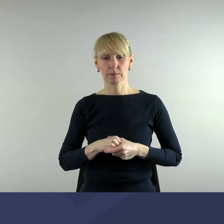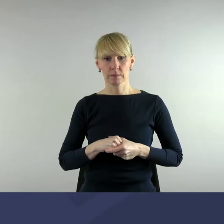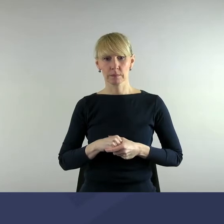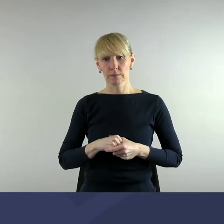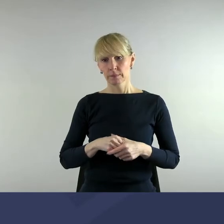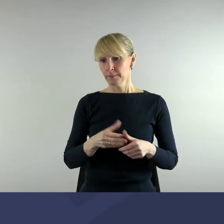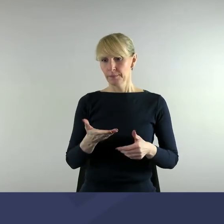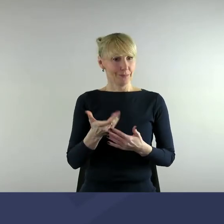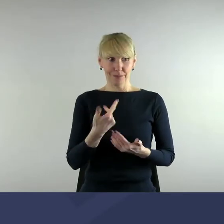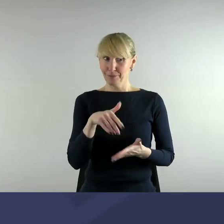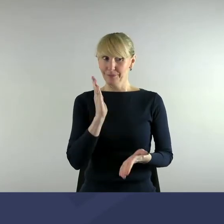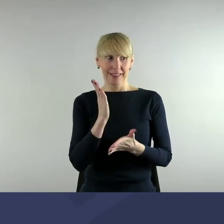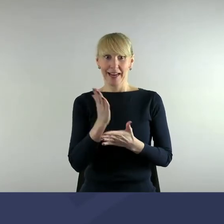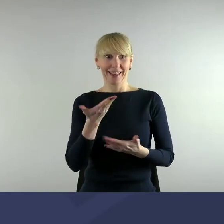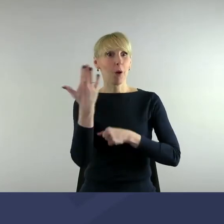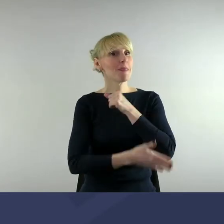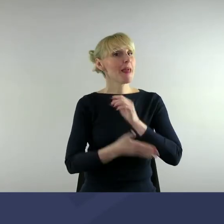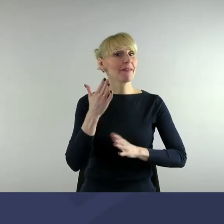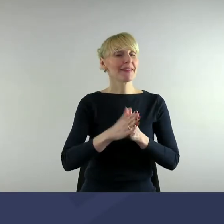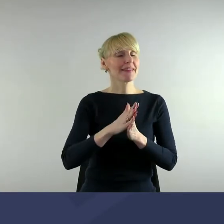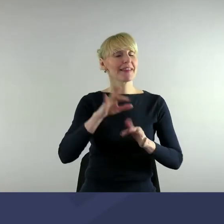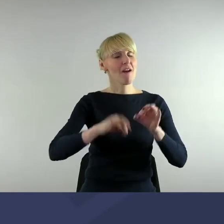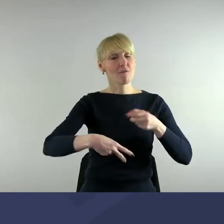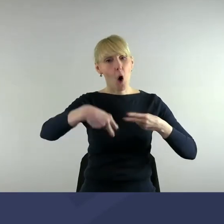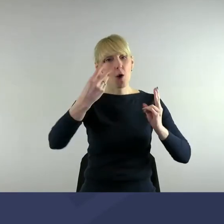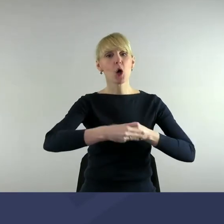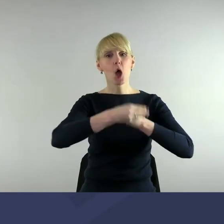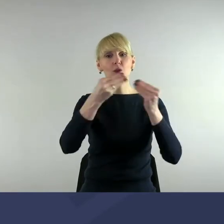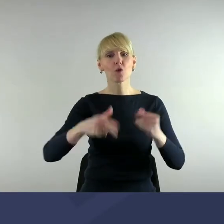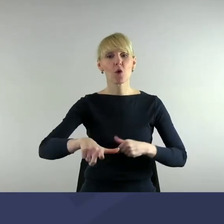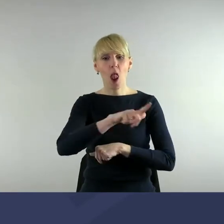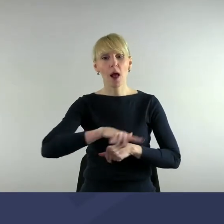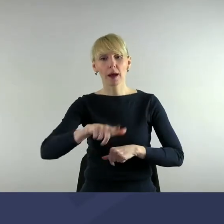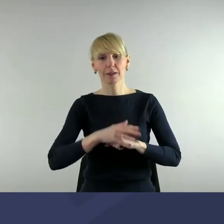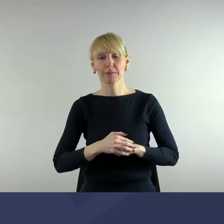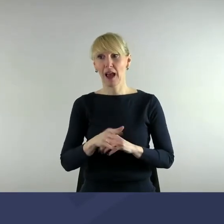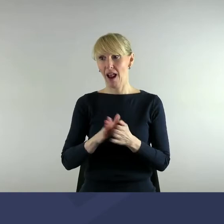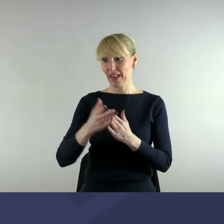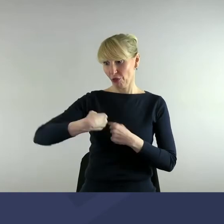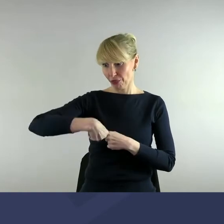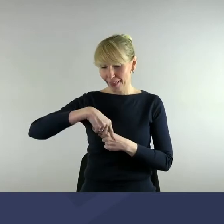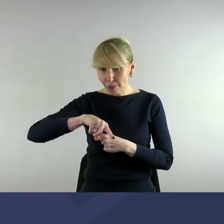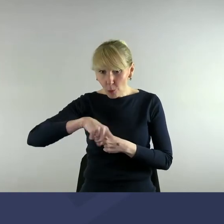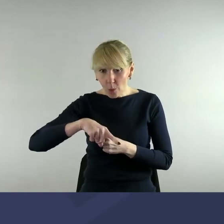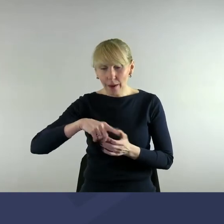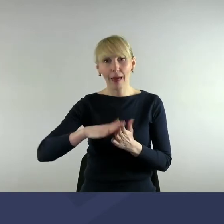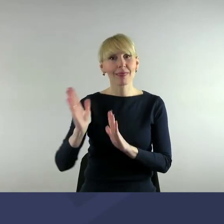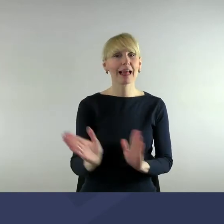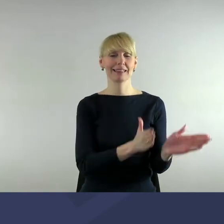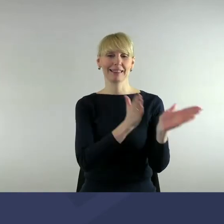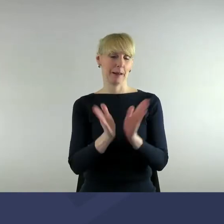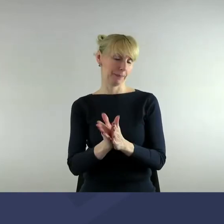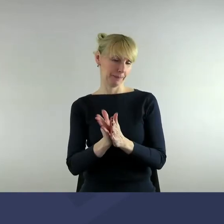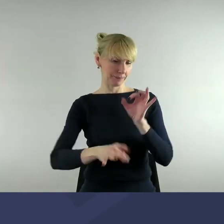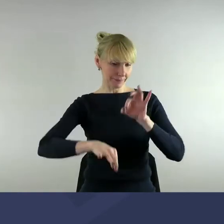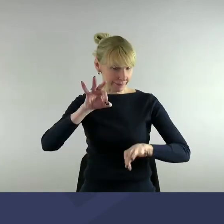But I know that this is definitely not the last local development forum ever, because very, very soon we're going to have